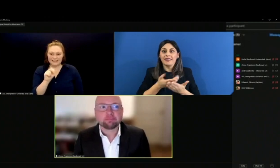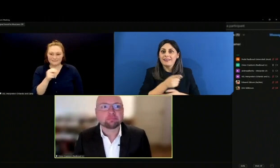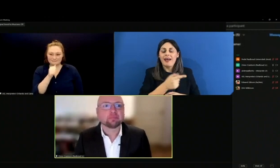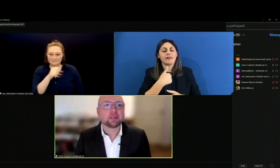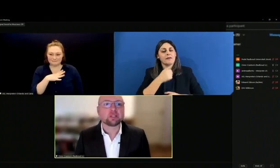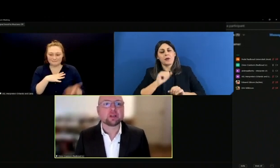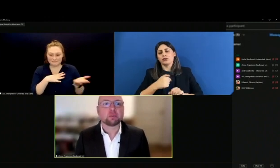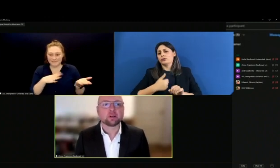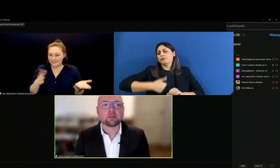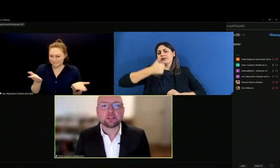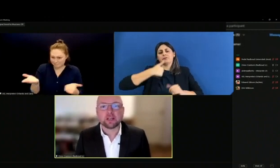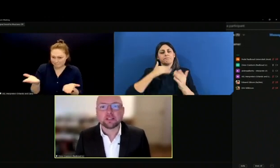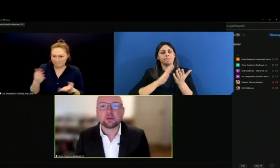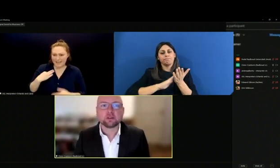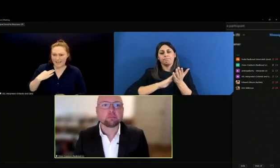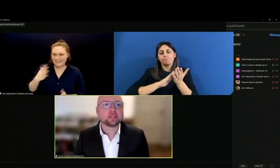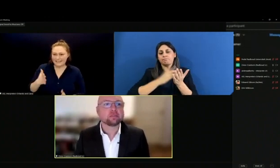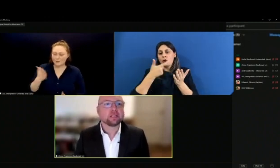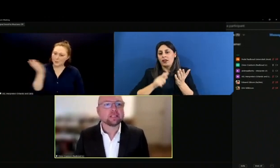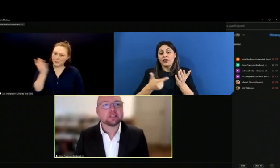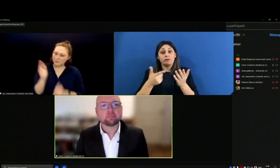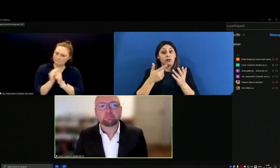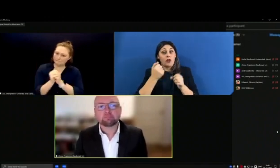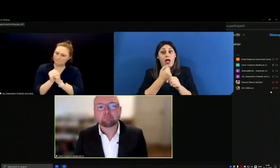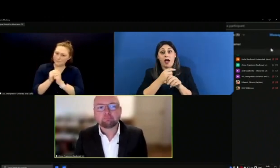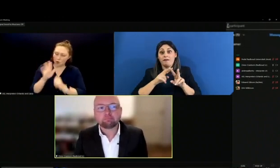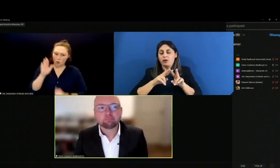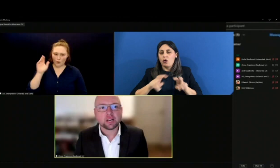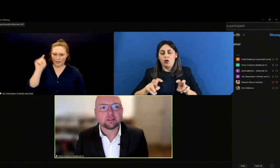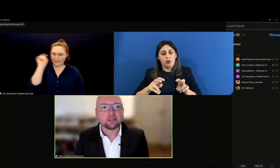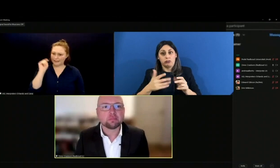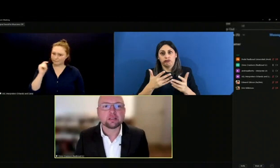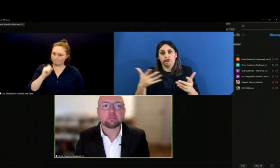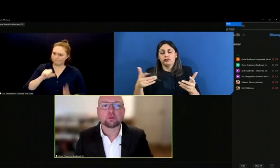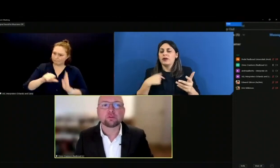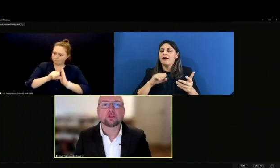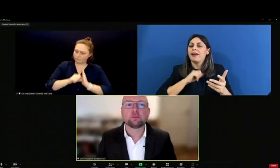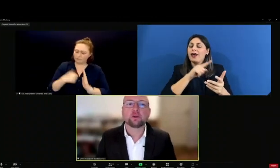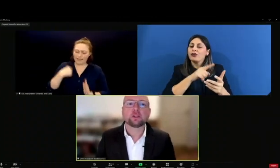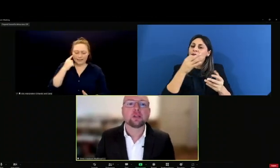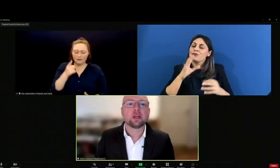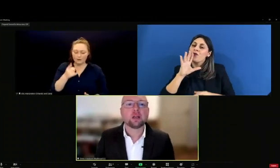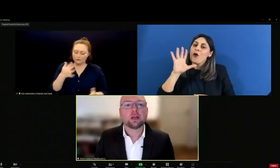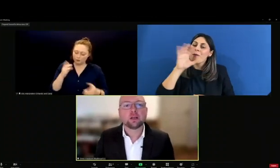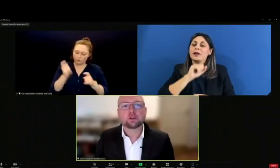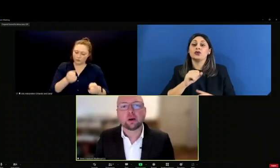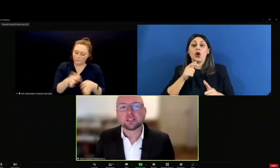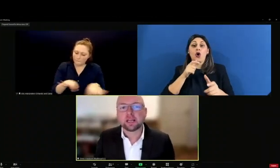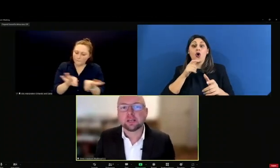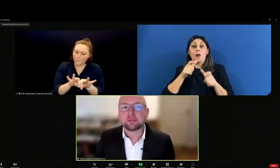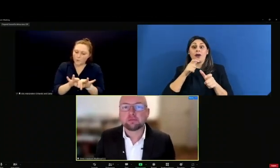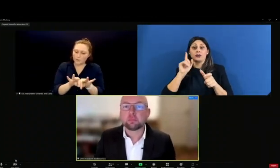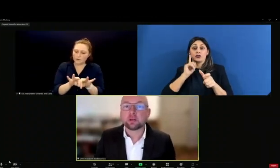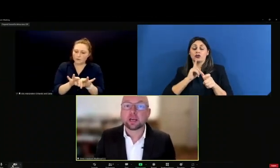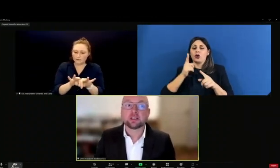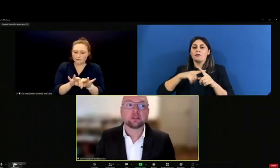candidate, let me start by congratulating you with an impressive thesis. I think you've made an important contribution to our